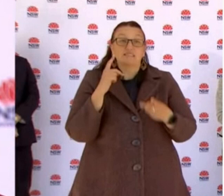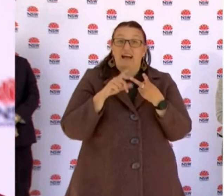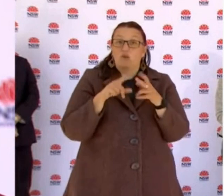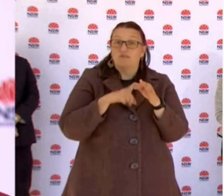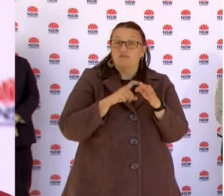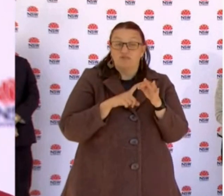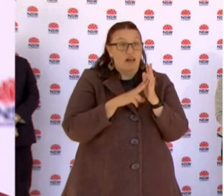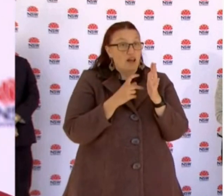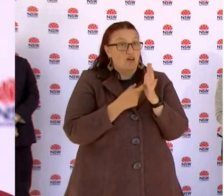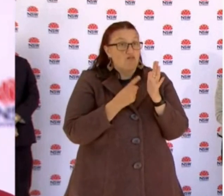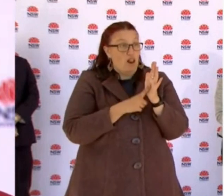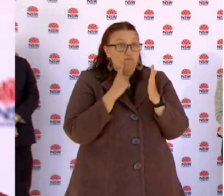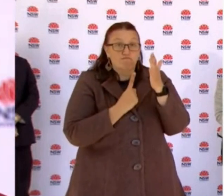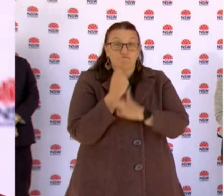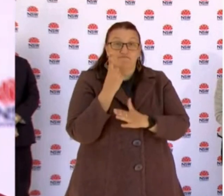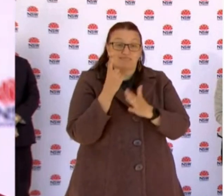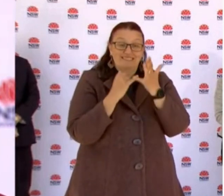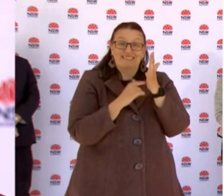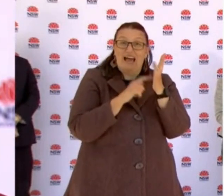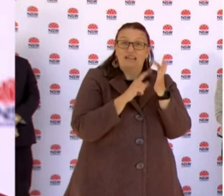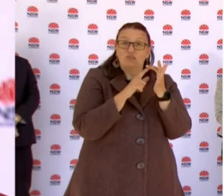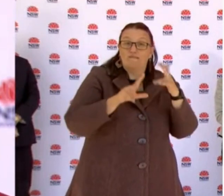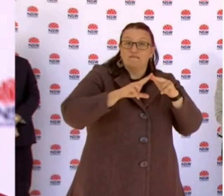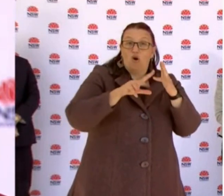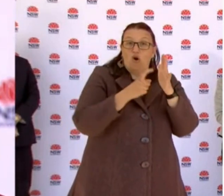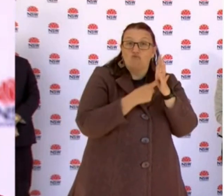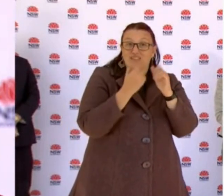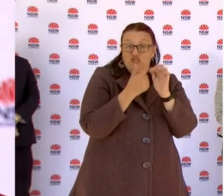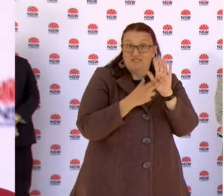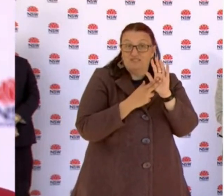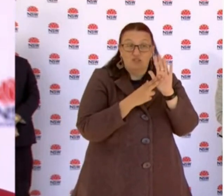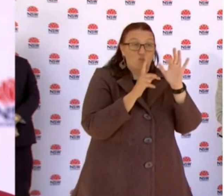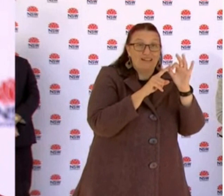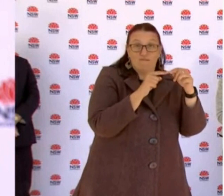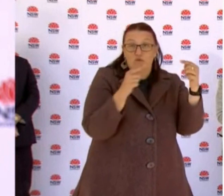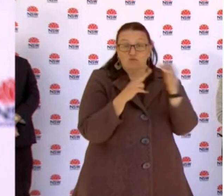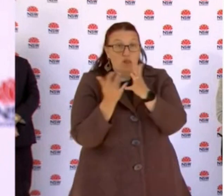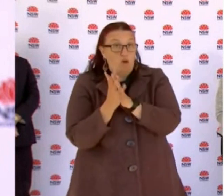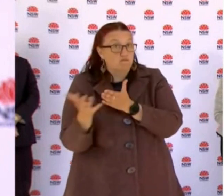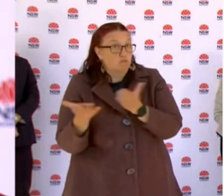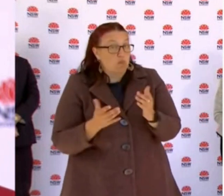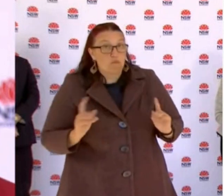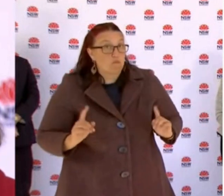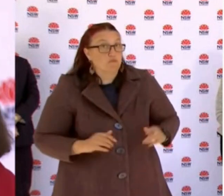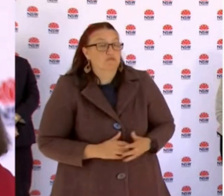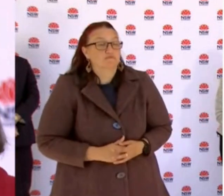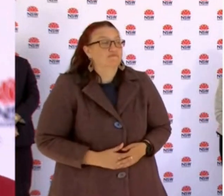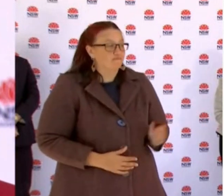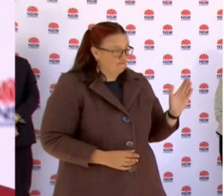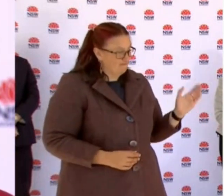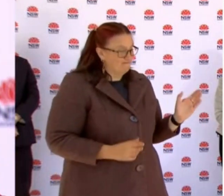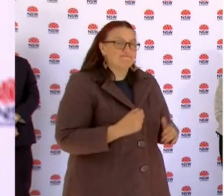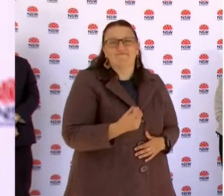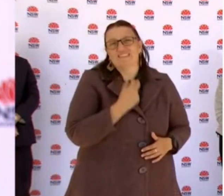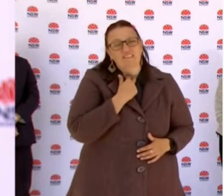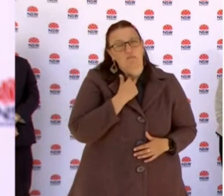anybody does the wrong thing. It doesn't matter what your profession is. It's just disappointing because every time somebody knowingly, and I say knowingly, does